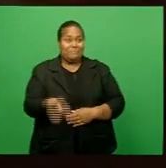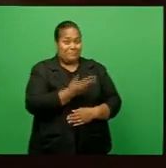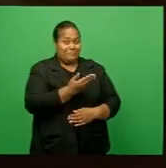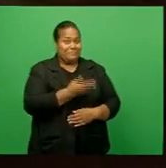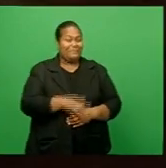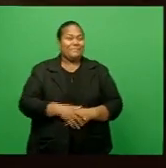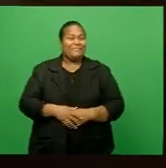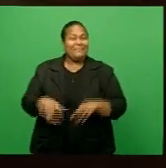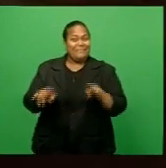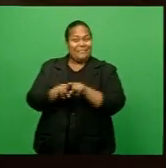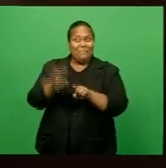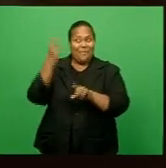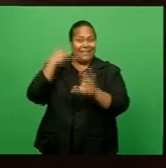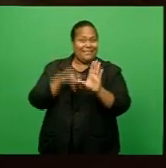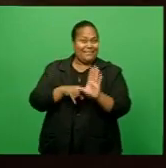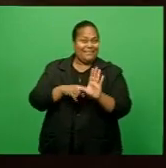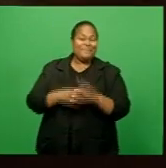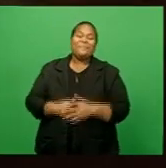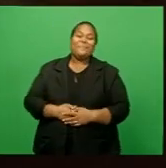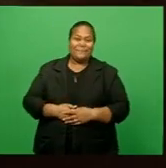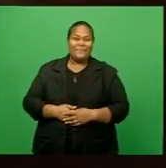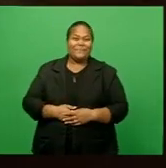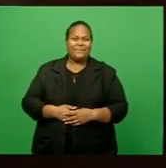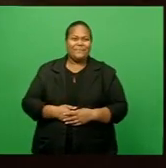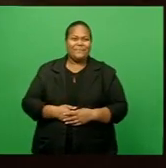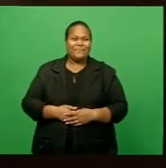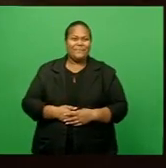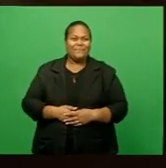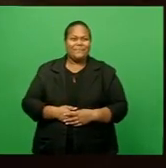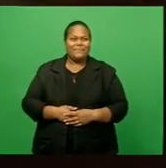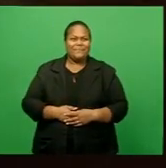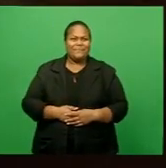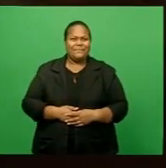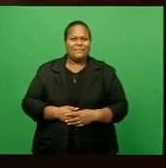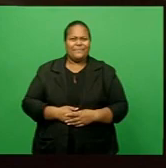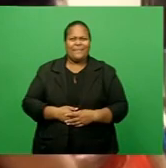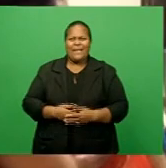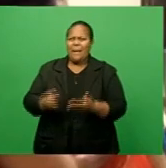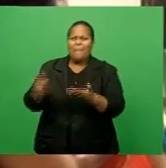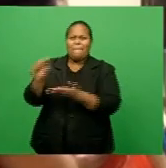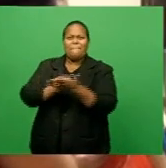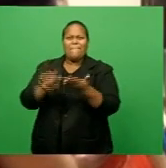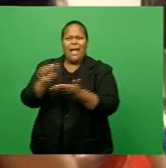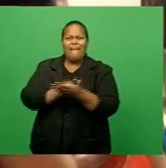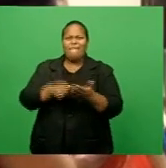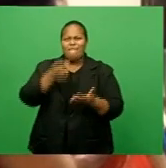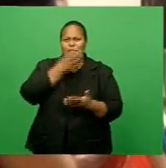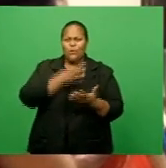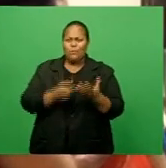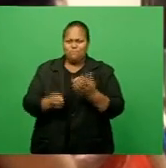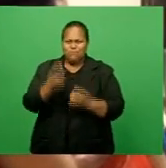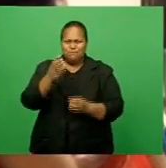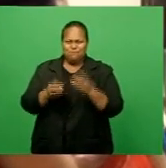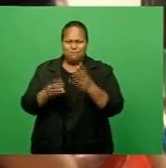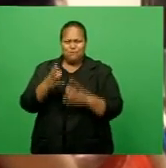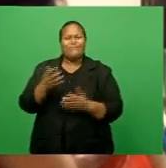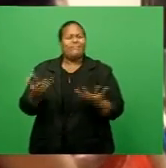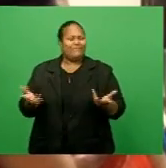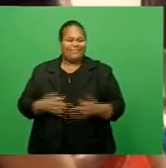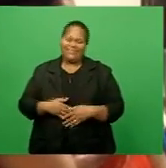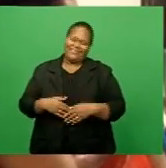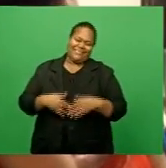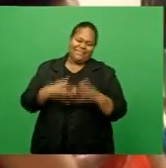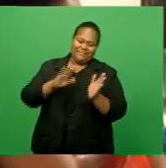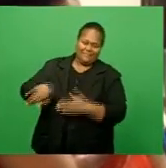right. Vunika resident Prashant Chand says this year they spent less on fireworks. As COVID-19 hit this year, shortage